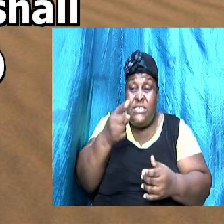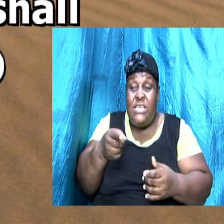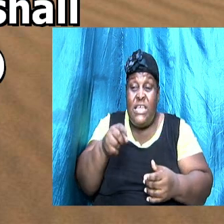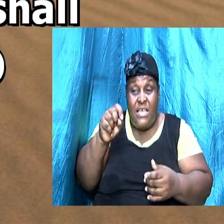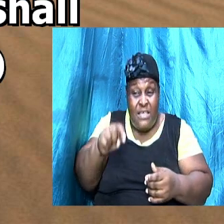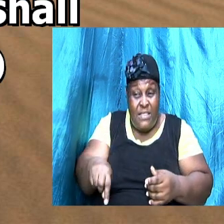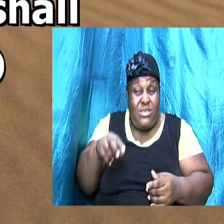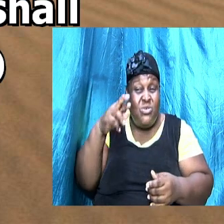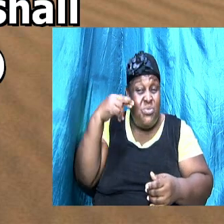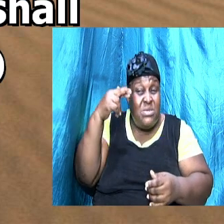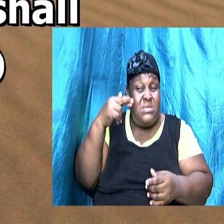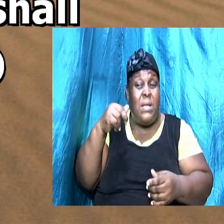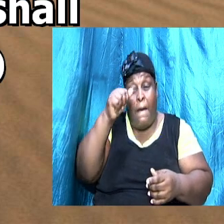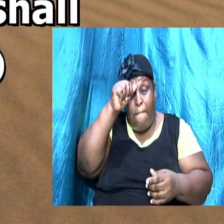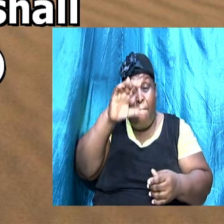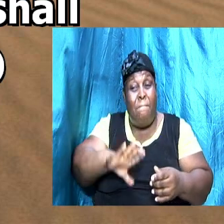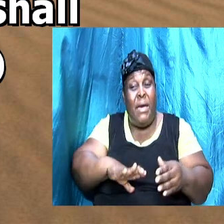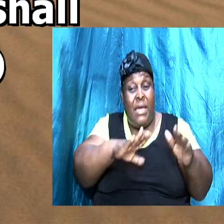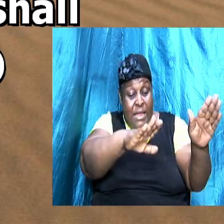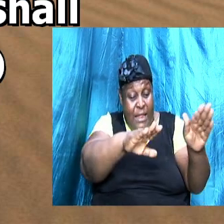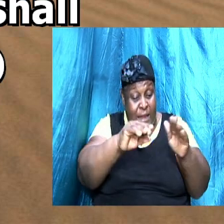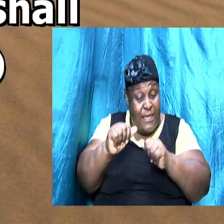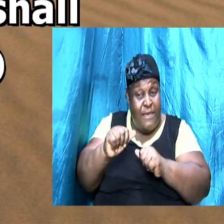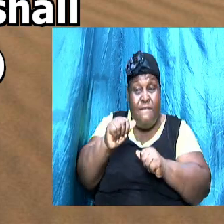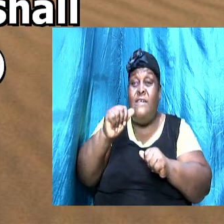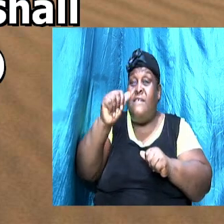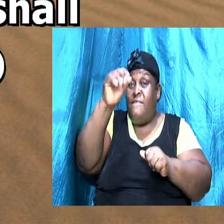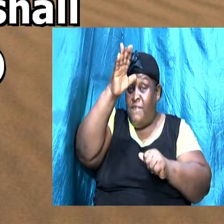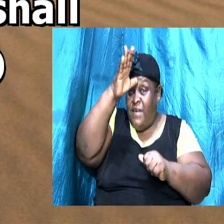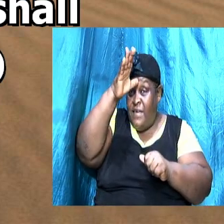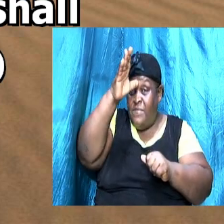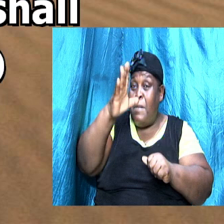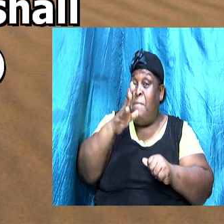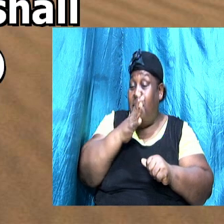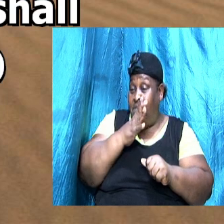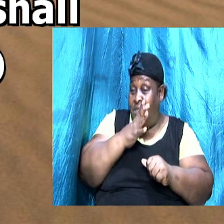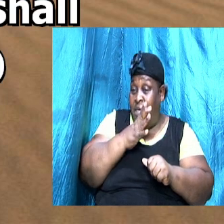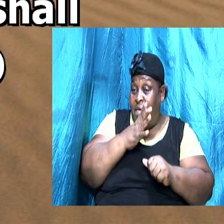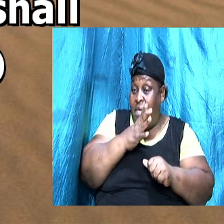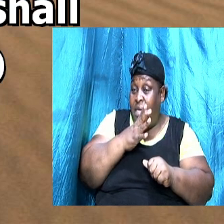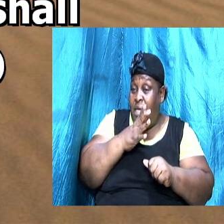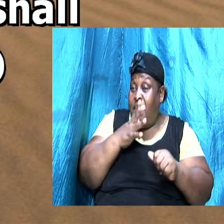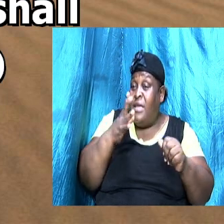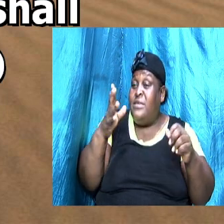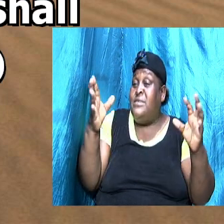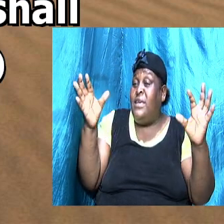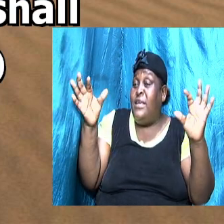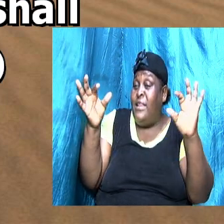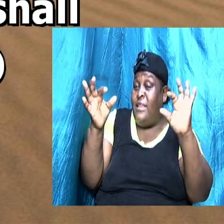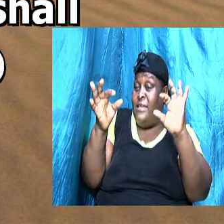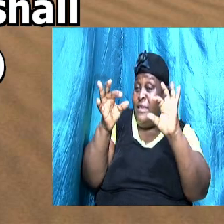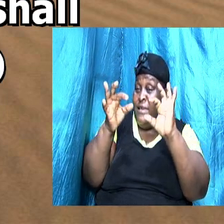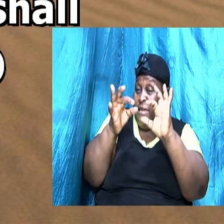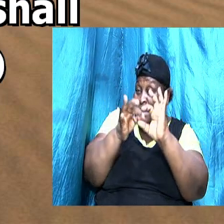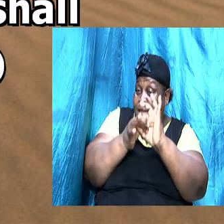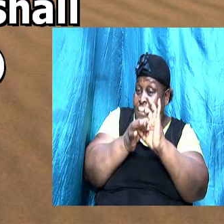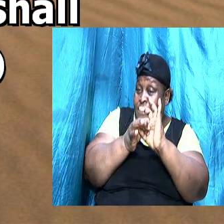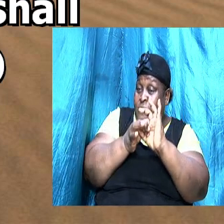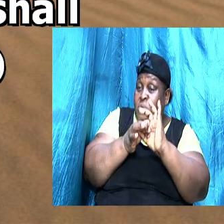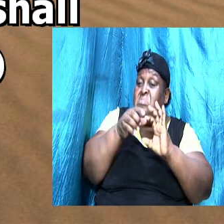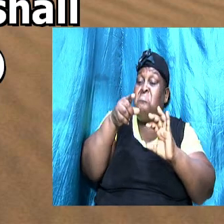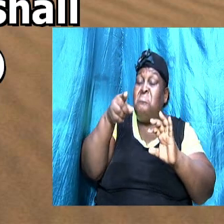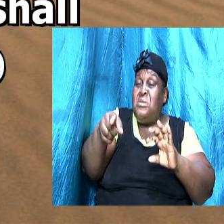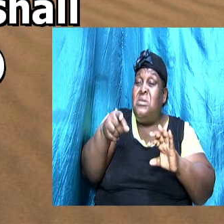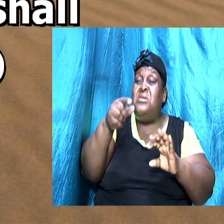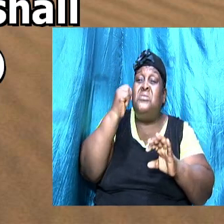cause shall a man leave father and mother and shall cleave or cling to his